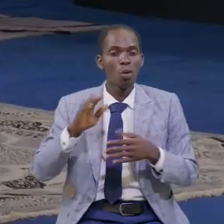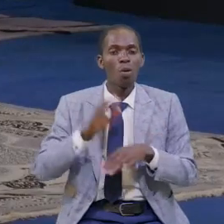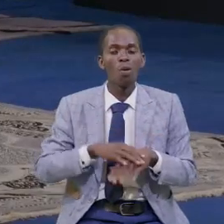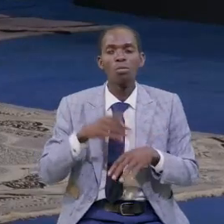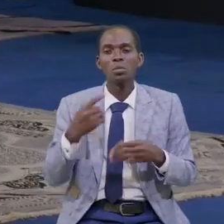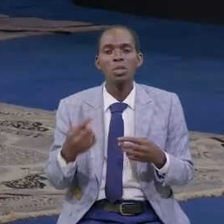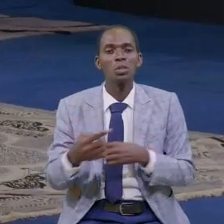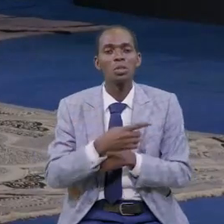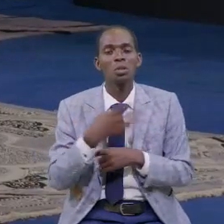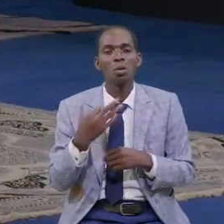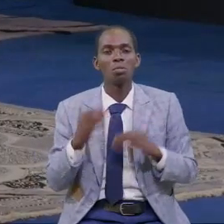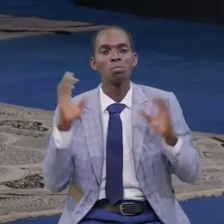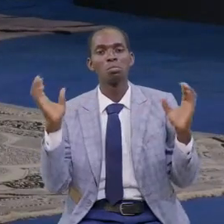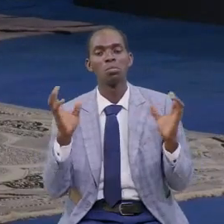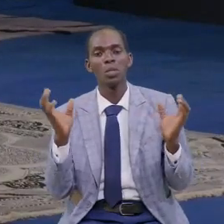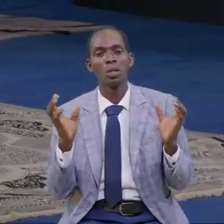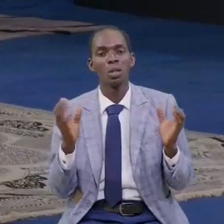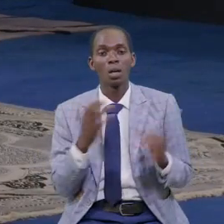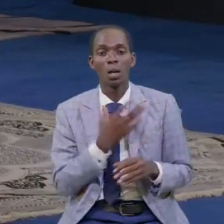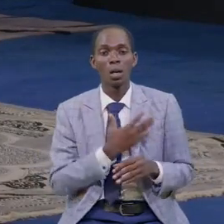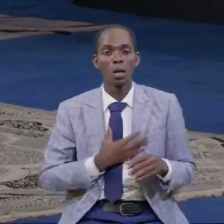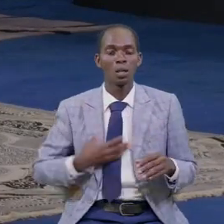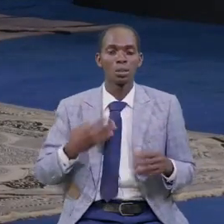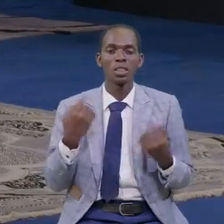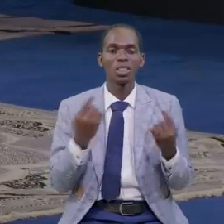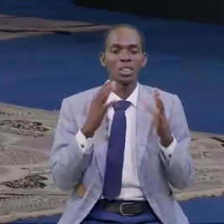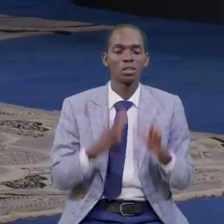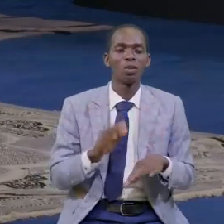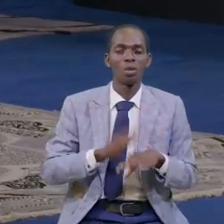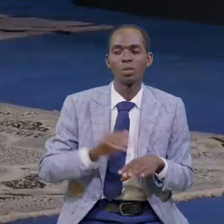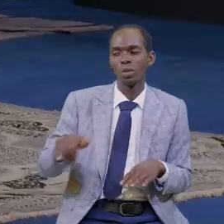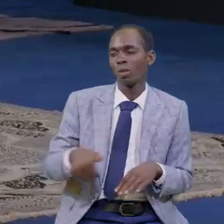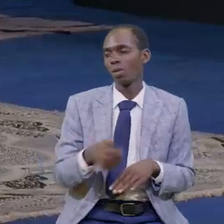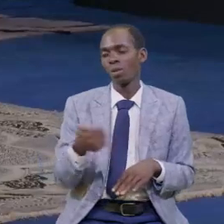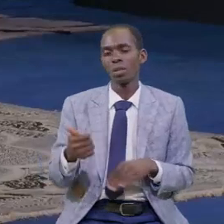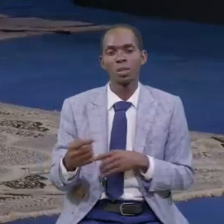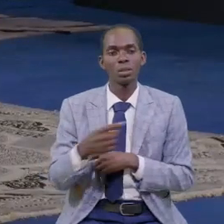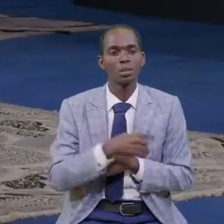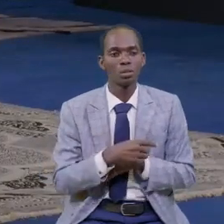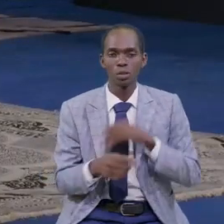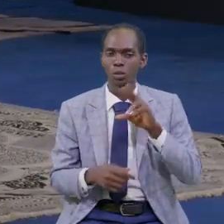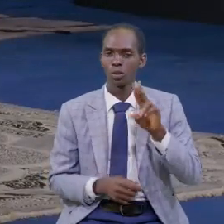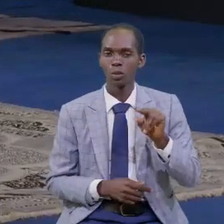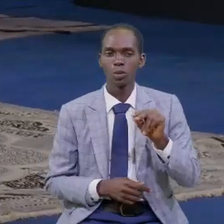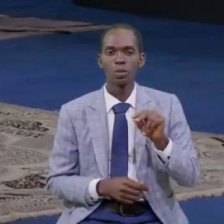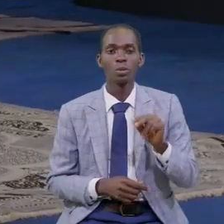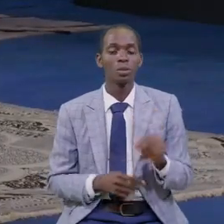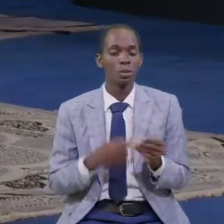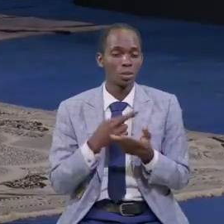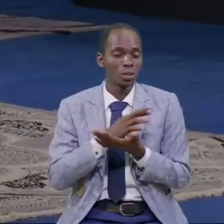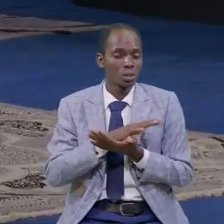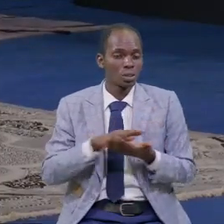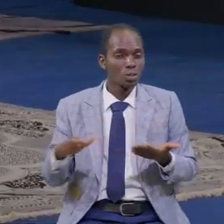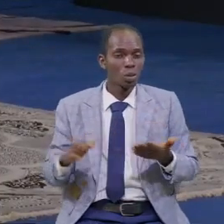unrighteous on the ordinary day, righteous most of the days of